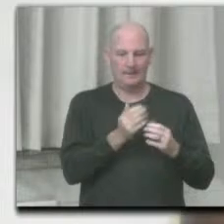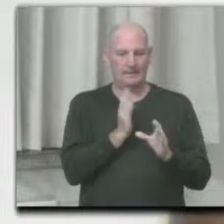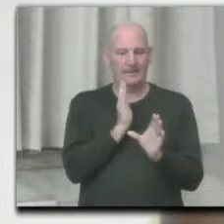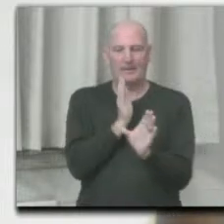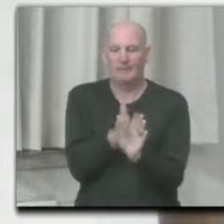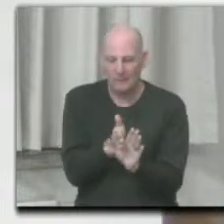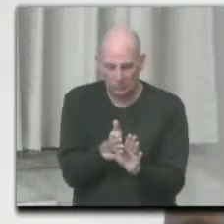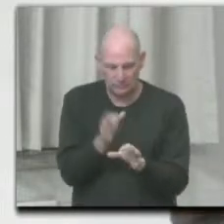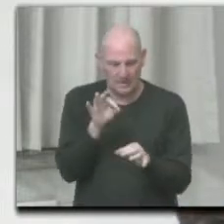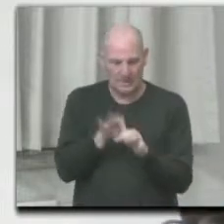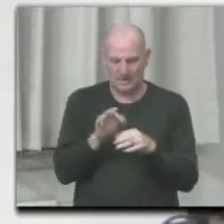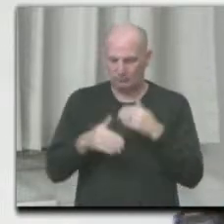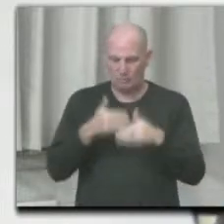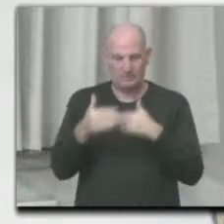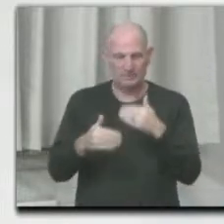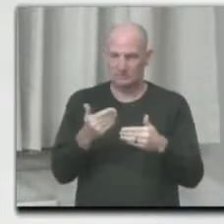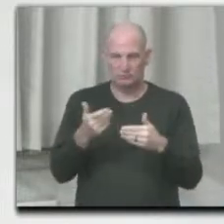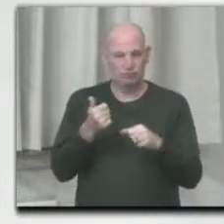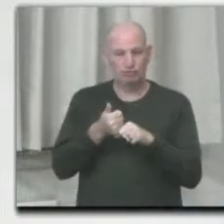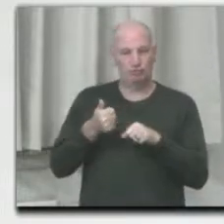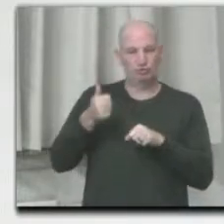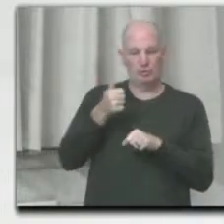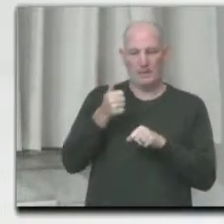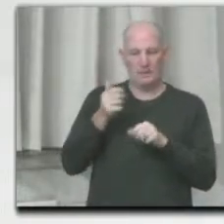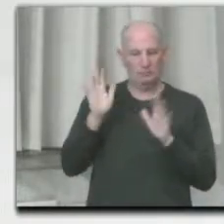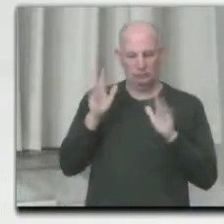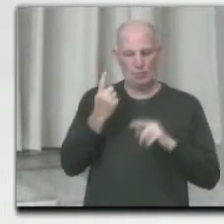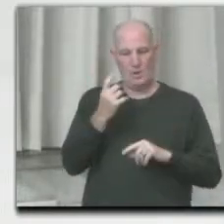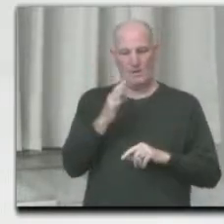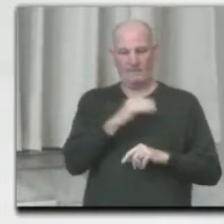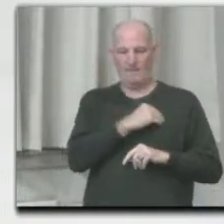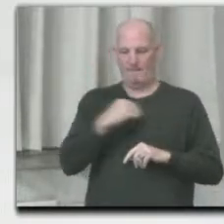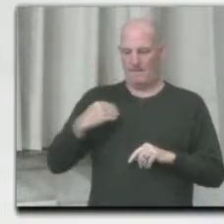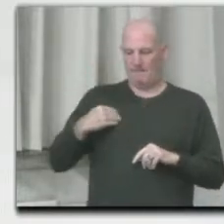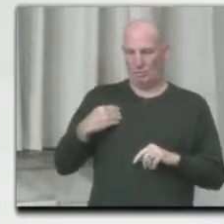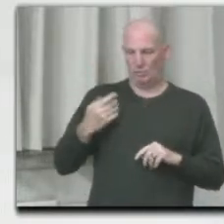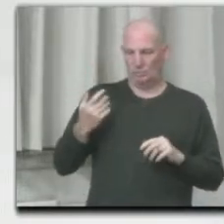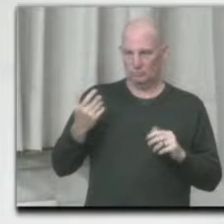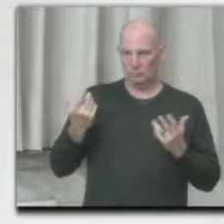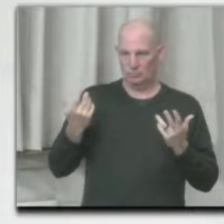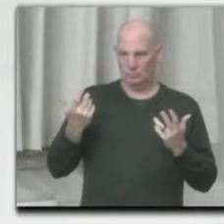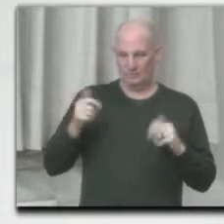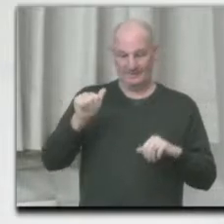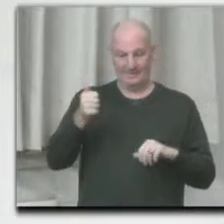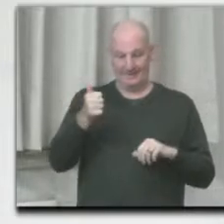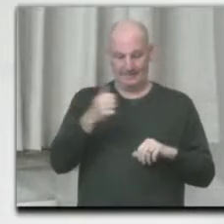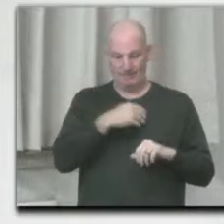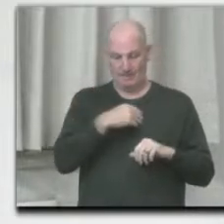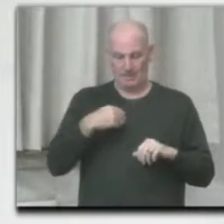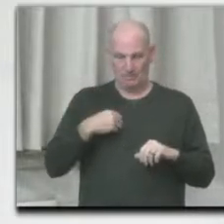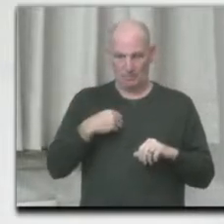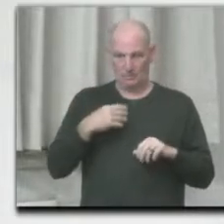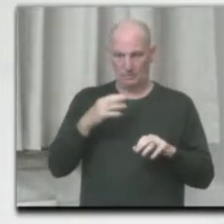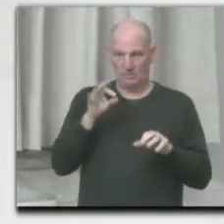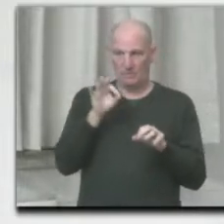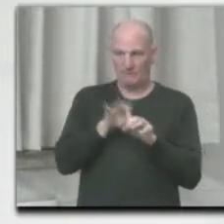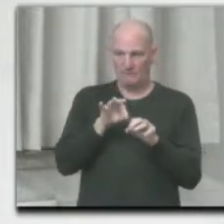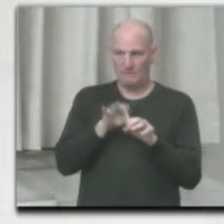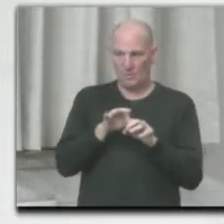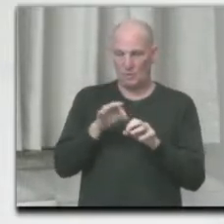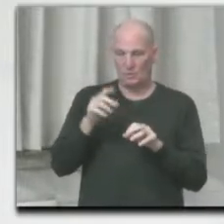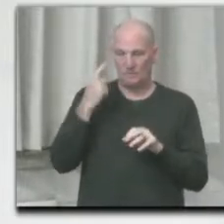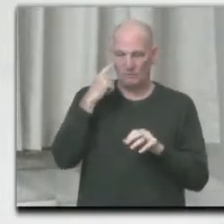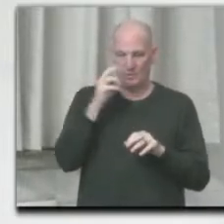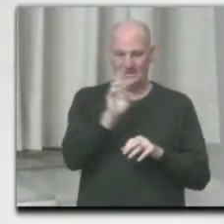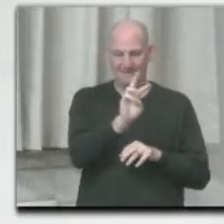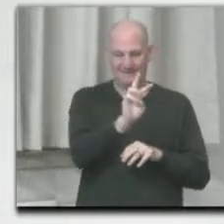election process. The chair remains the members with being 10 members. The vote necessary for the election